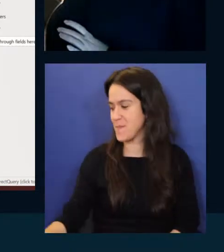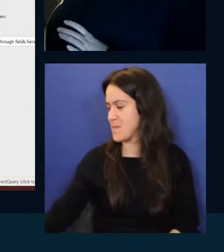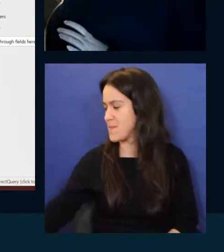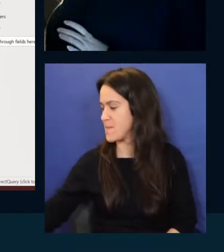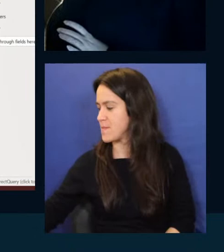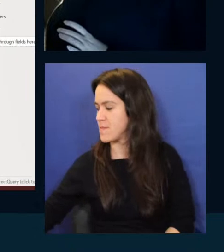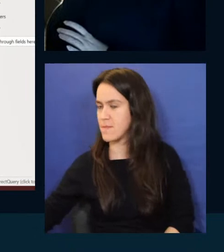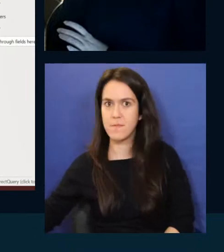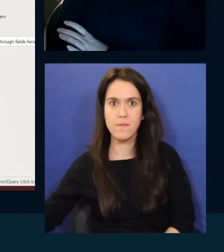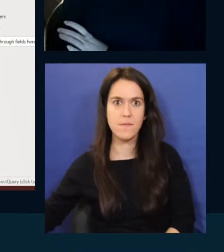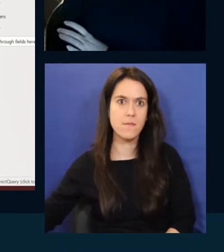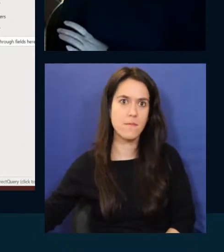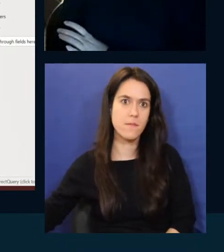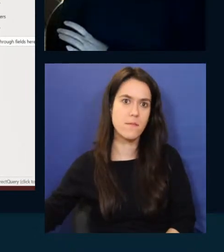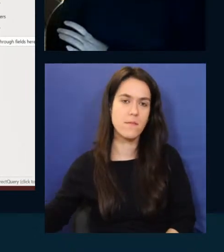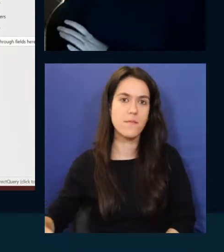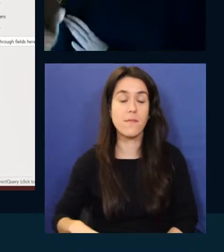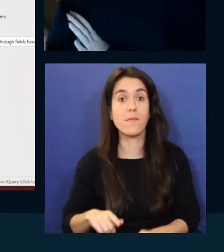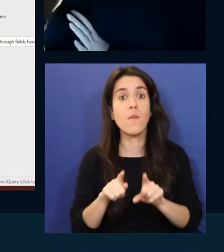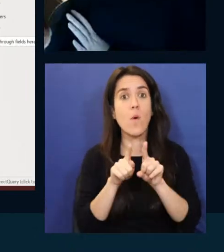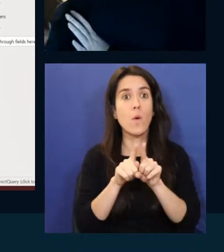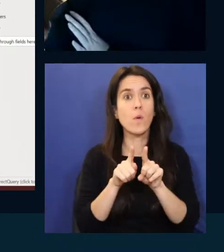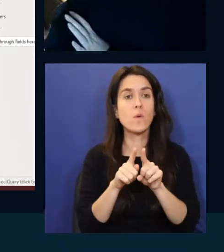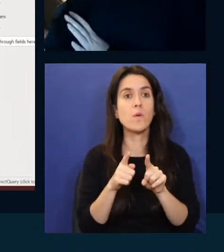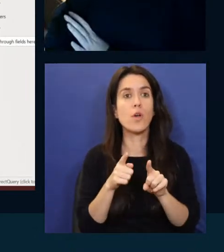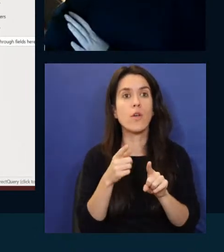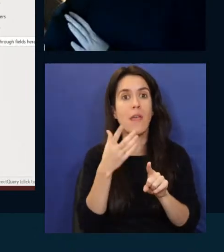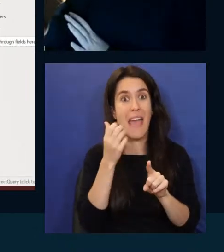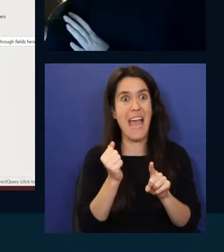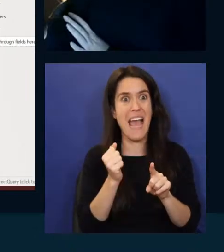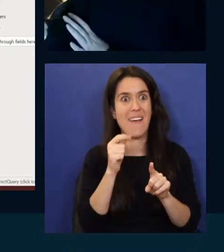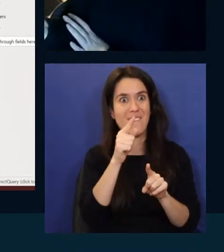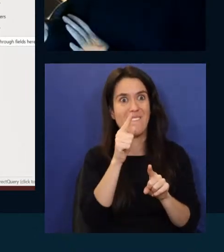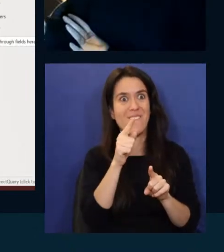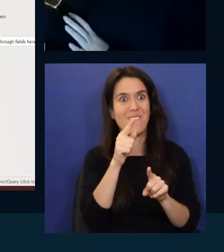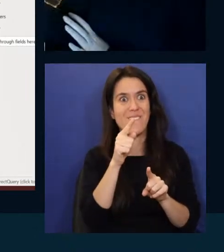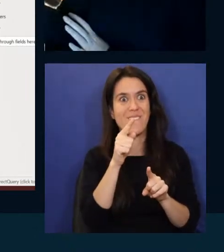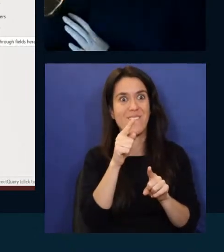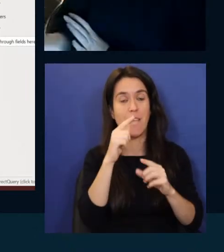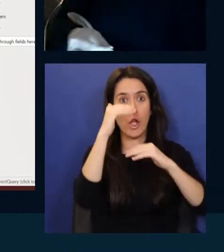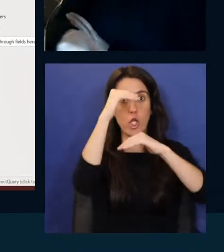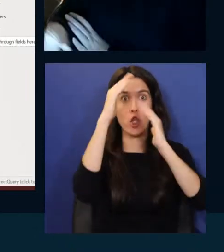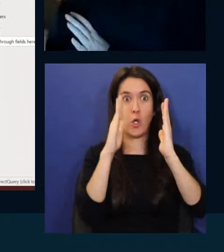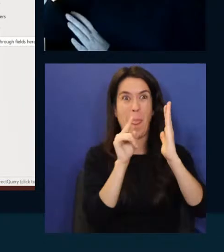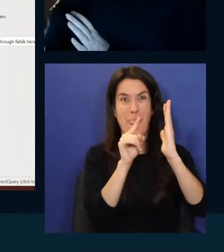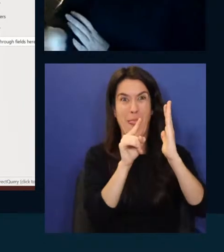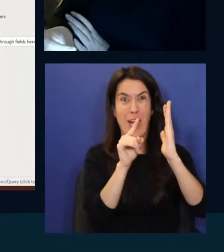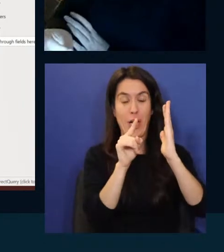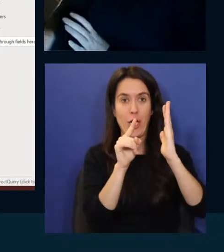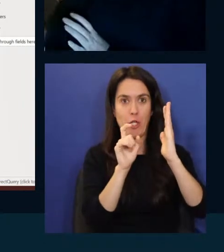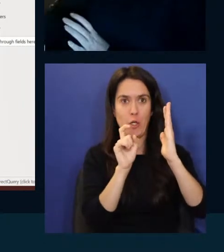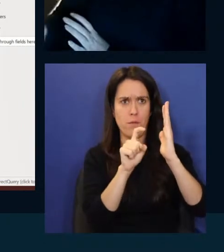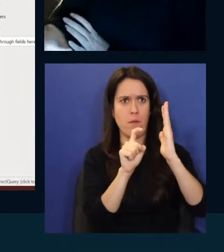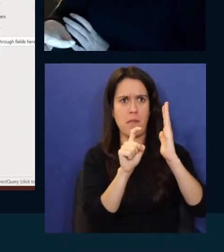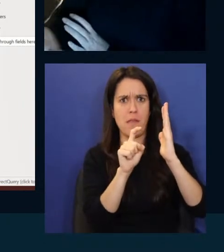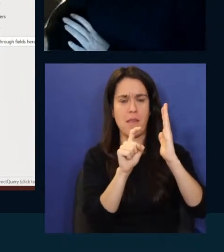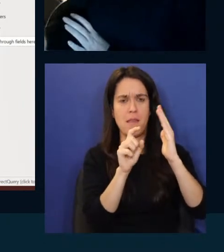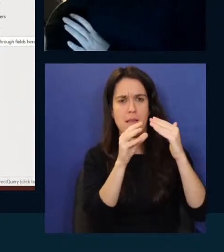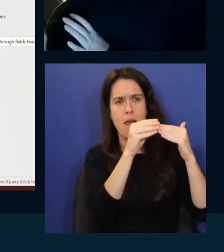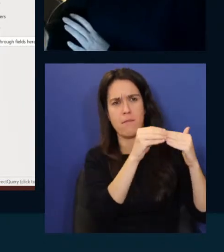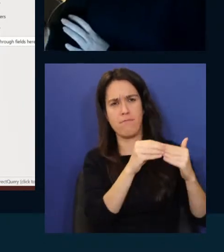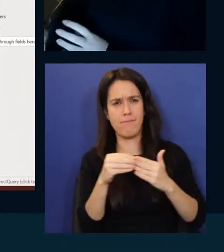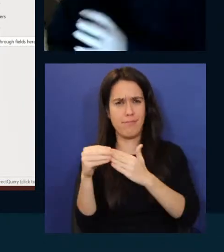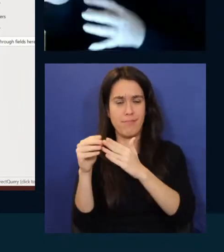And the good thing is that you have the cube there. So in Power BI Desktop, you can drag in, of course, different types